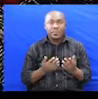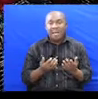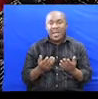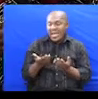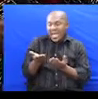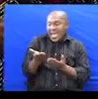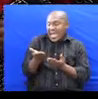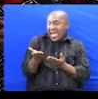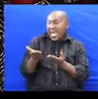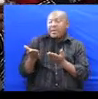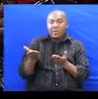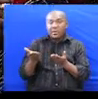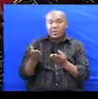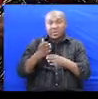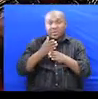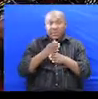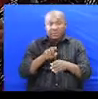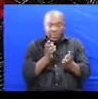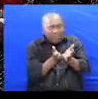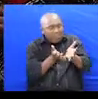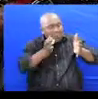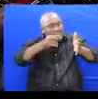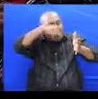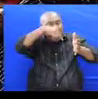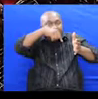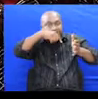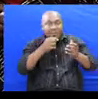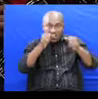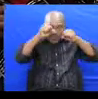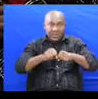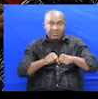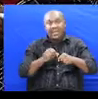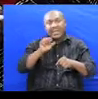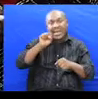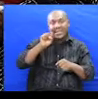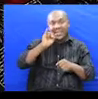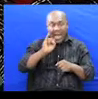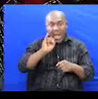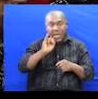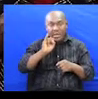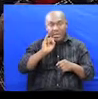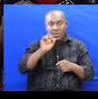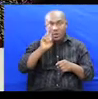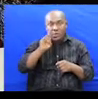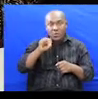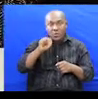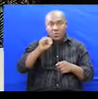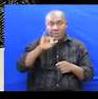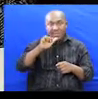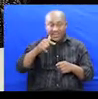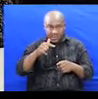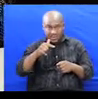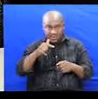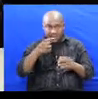Anything concerning with mass, it must be in the SI unit of gram. Therefore, mass concentration is